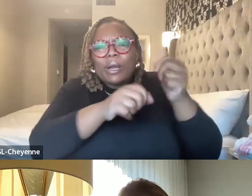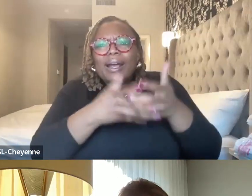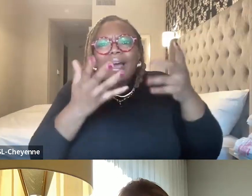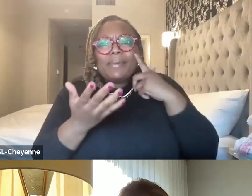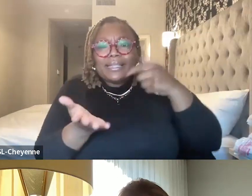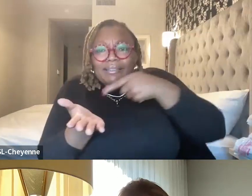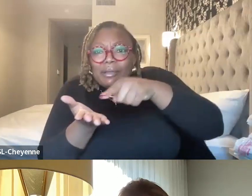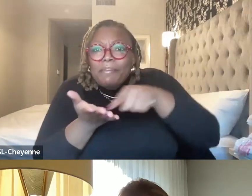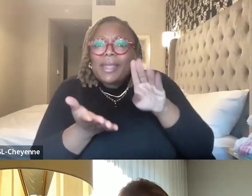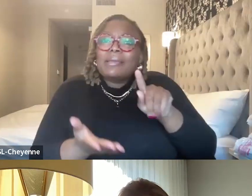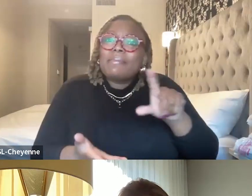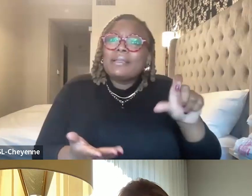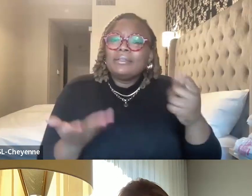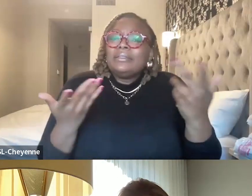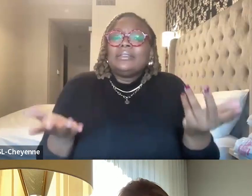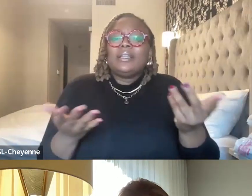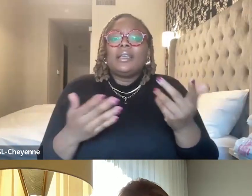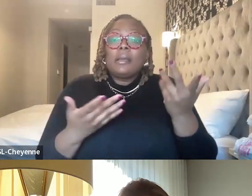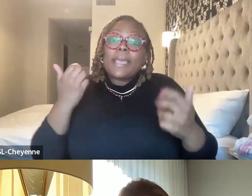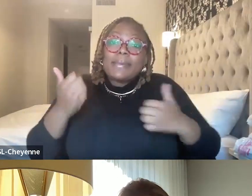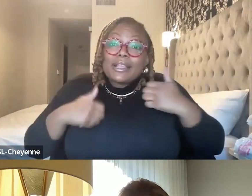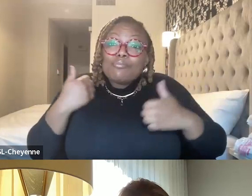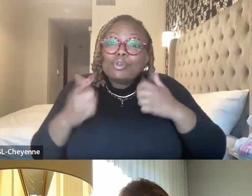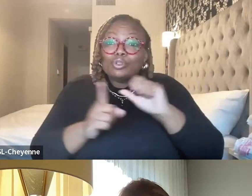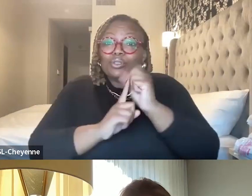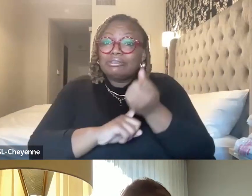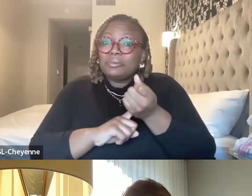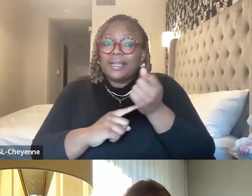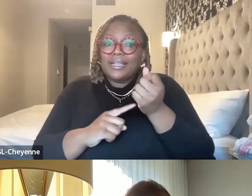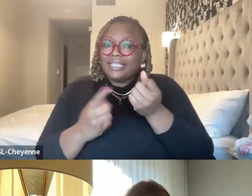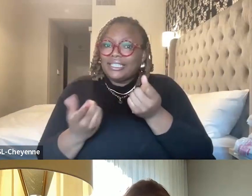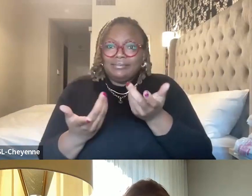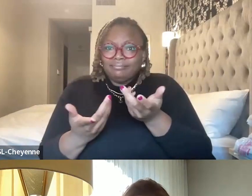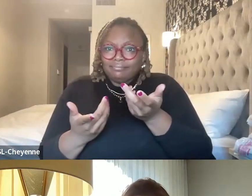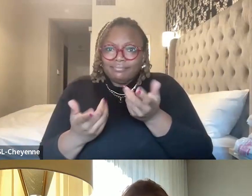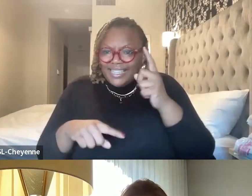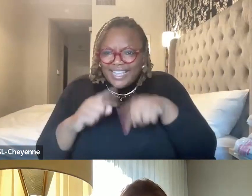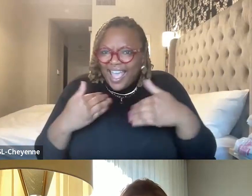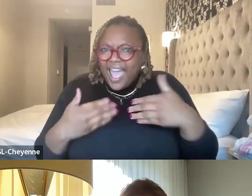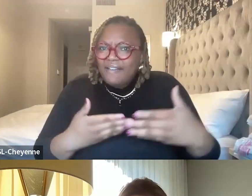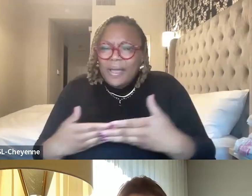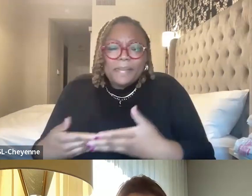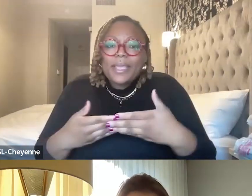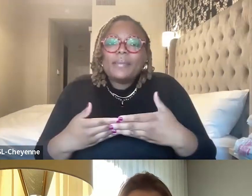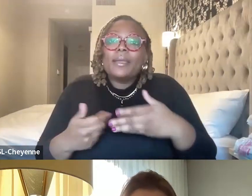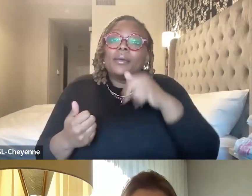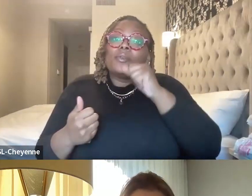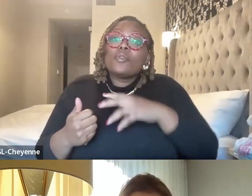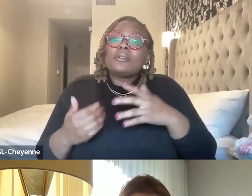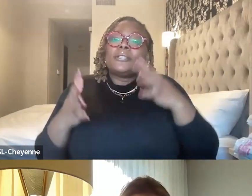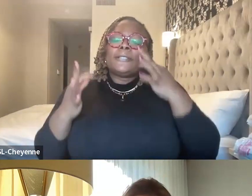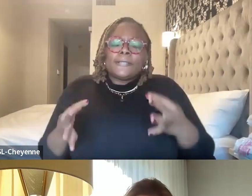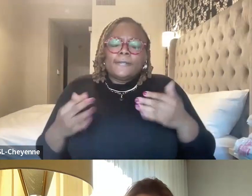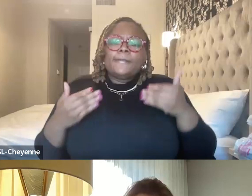bills, or emotional situation to be able to have a baby. And when the woman decides that she will make an